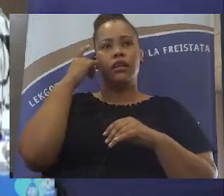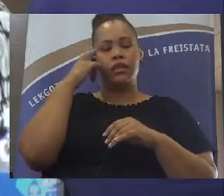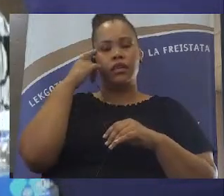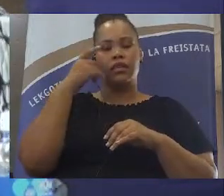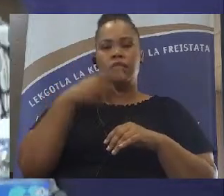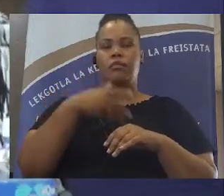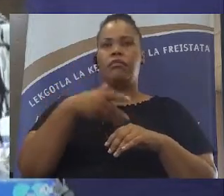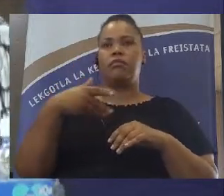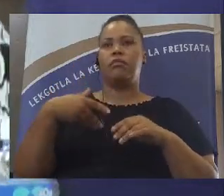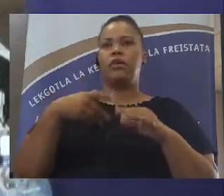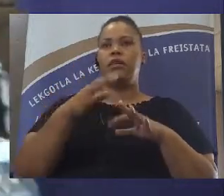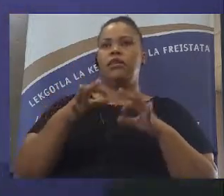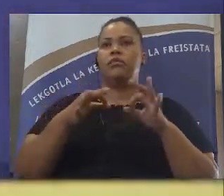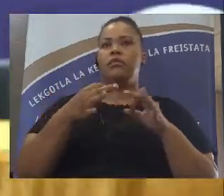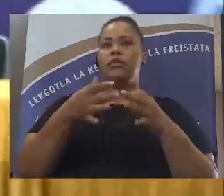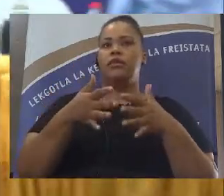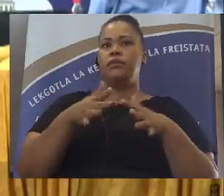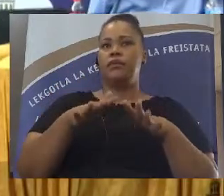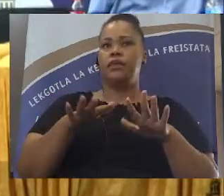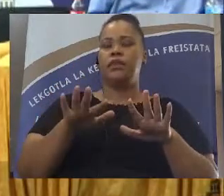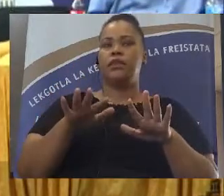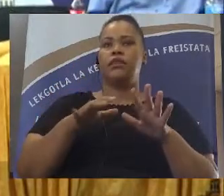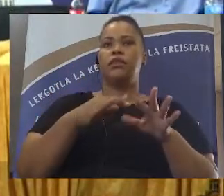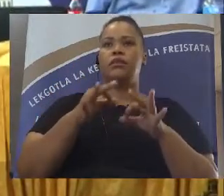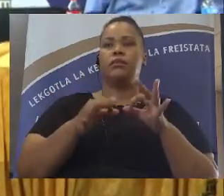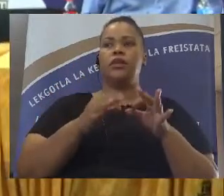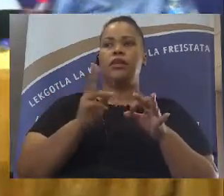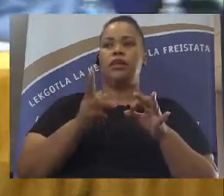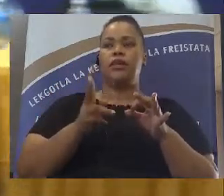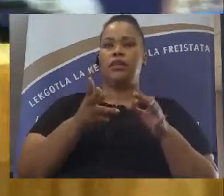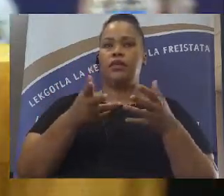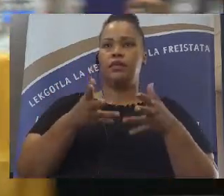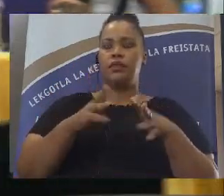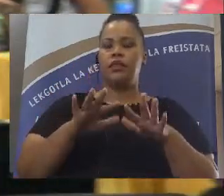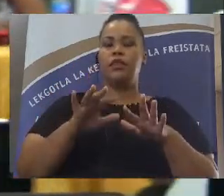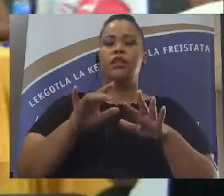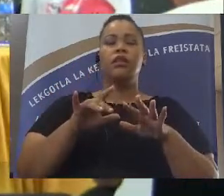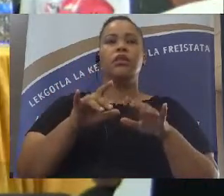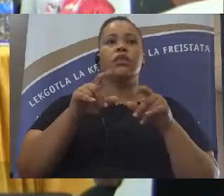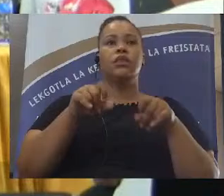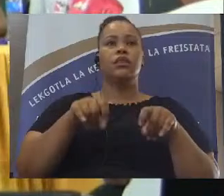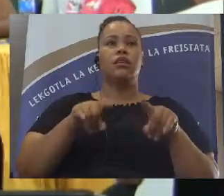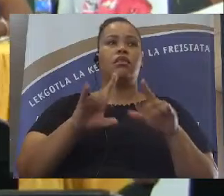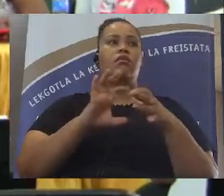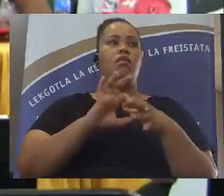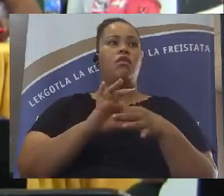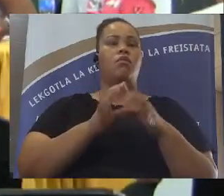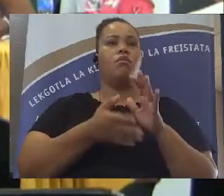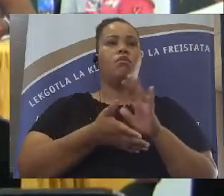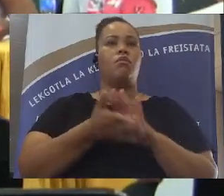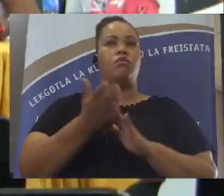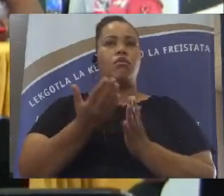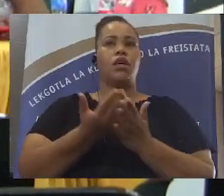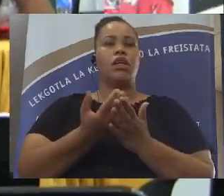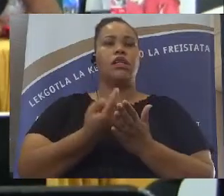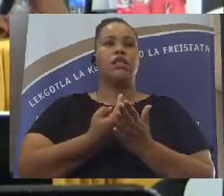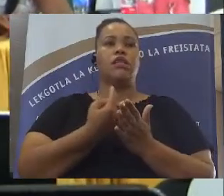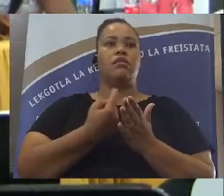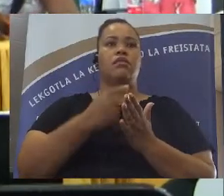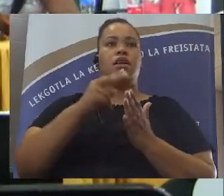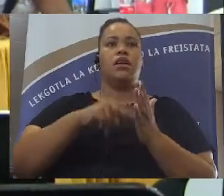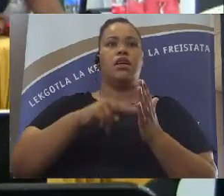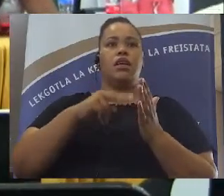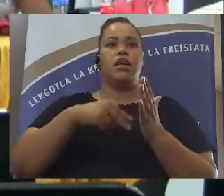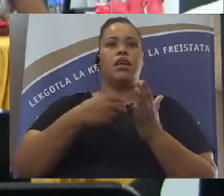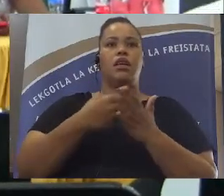this bill, I mean, you can go and read at home. You still have until